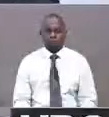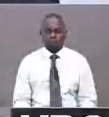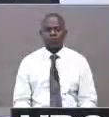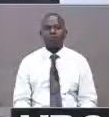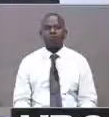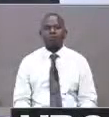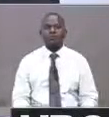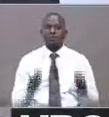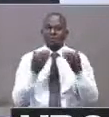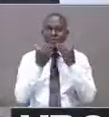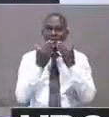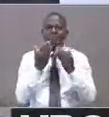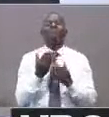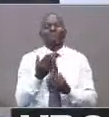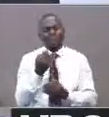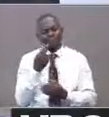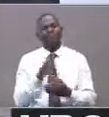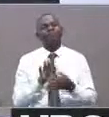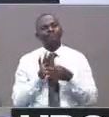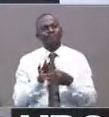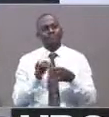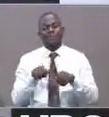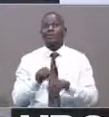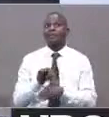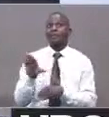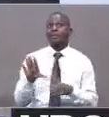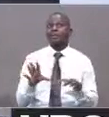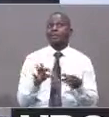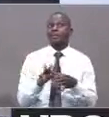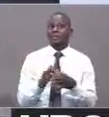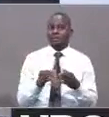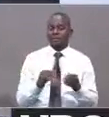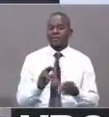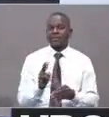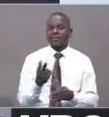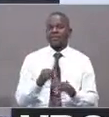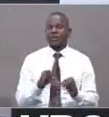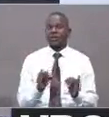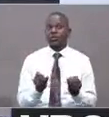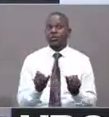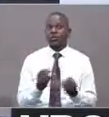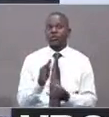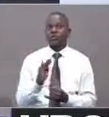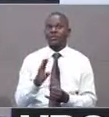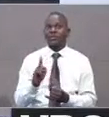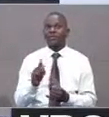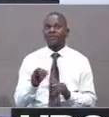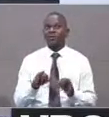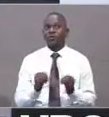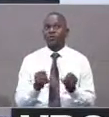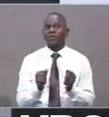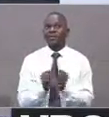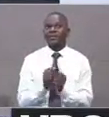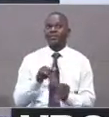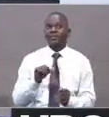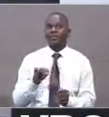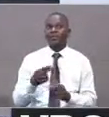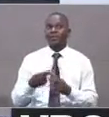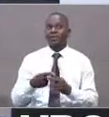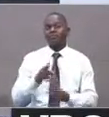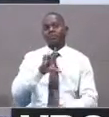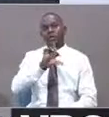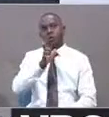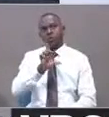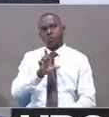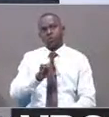I would like to thank you so much for your company this evening, but do join us for our second edition of UBC News Tonight at 10 o'clock. My name is Lauryn